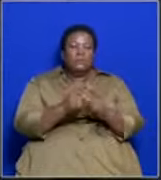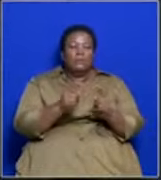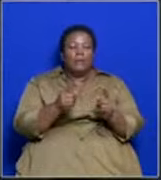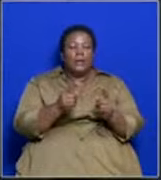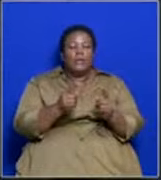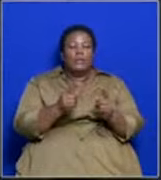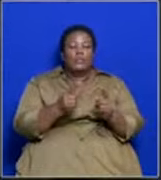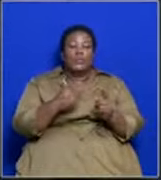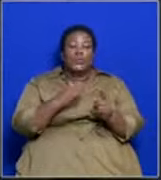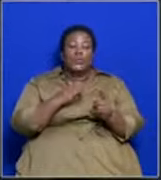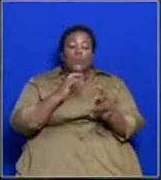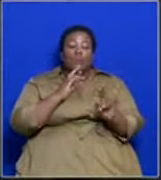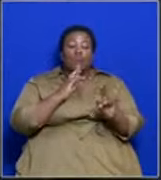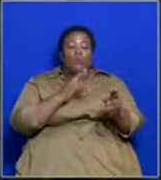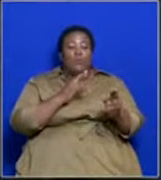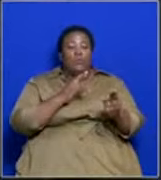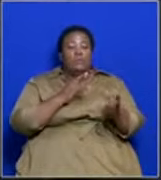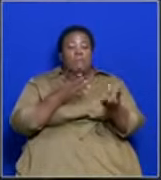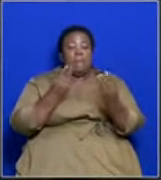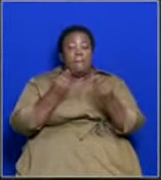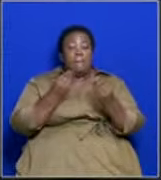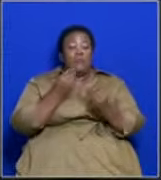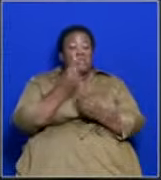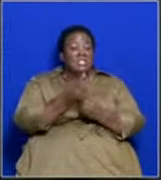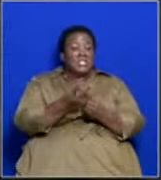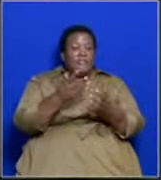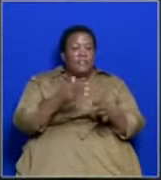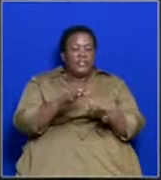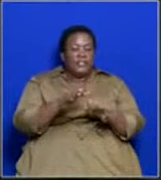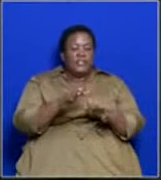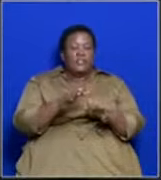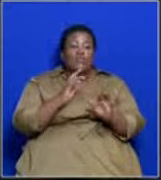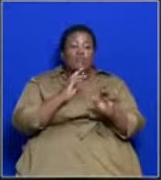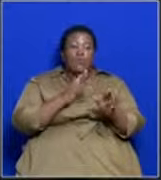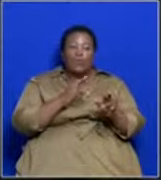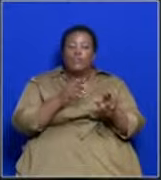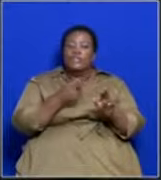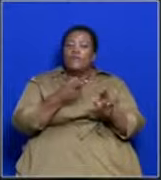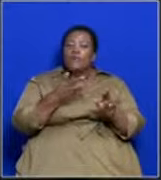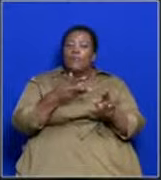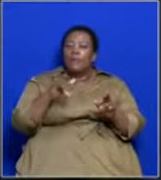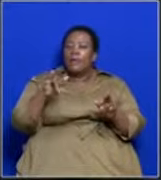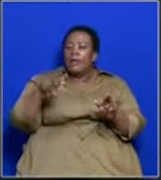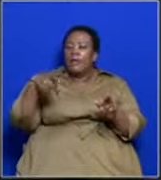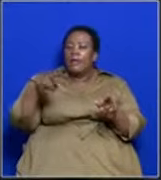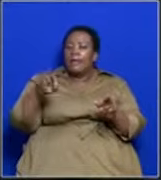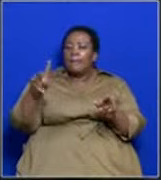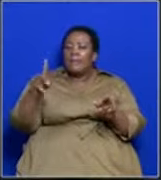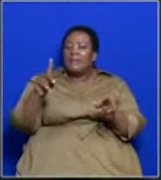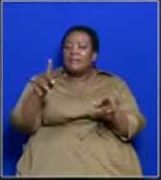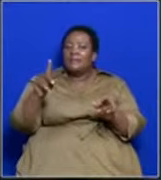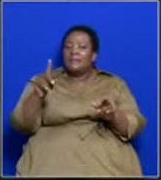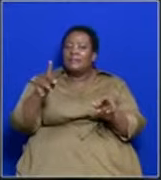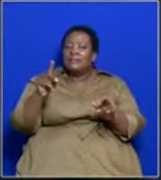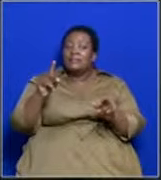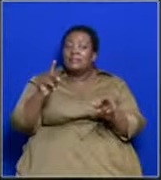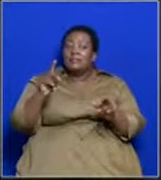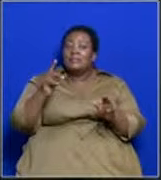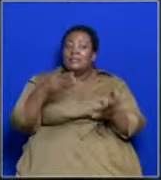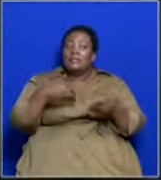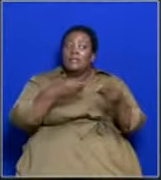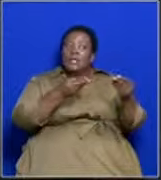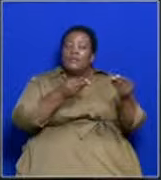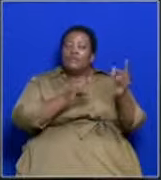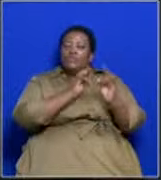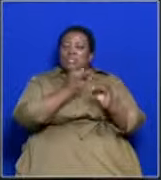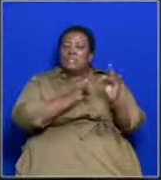the report of the IPID to the city. And one of the areas of concern with previous witnesses for